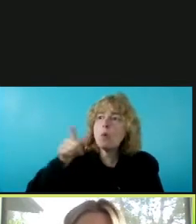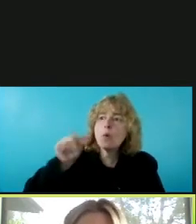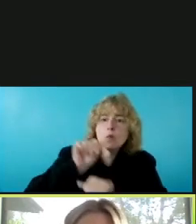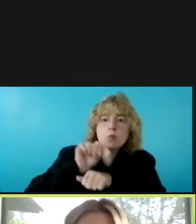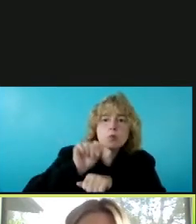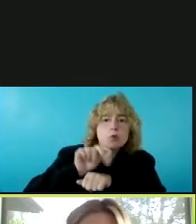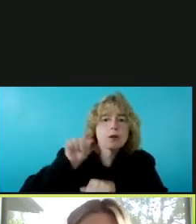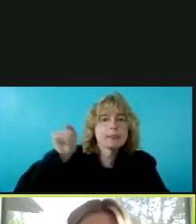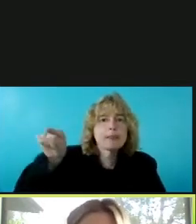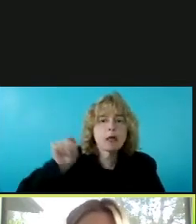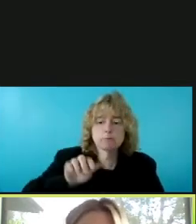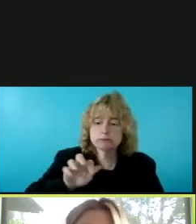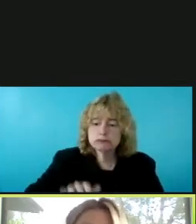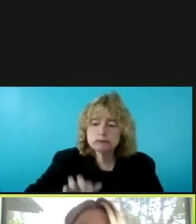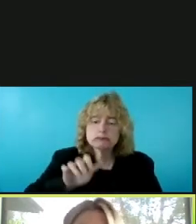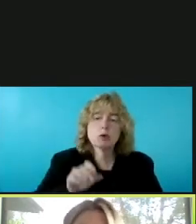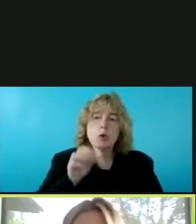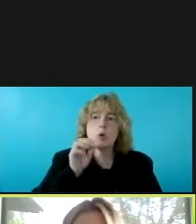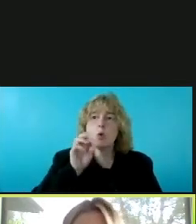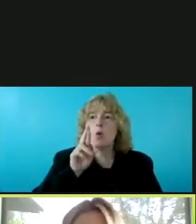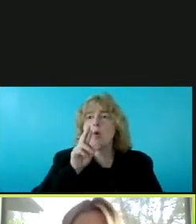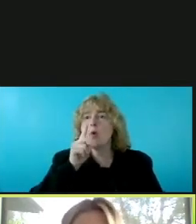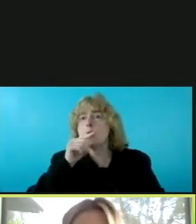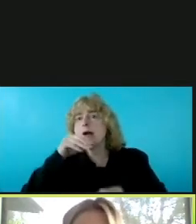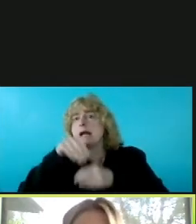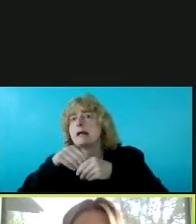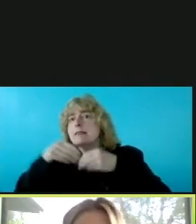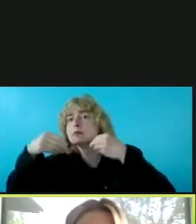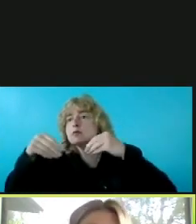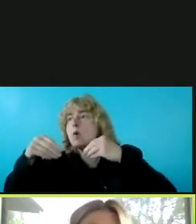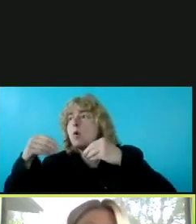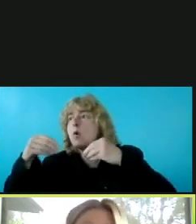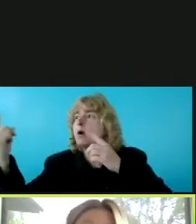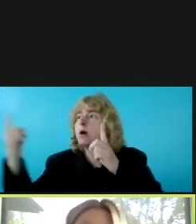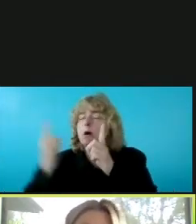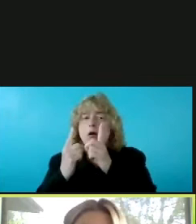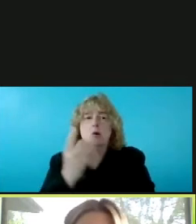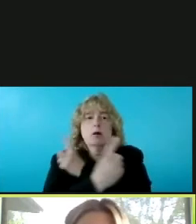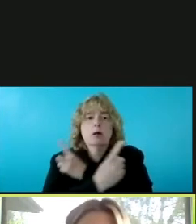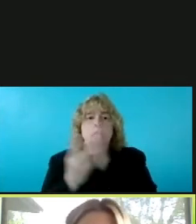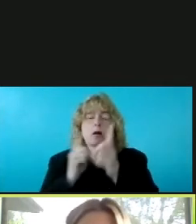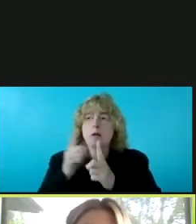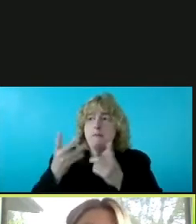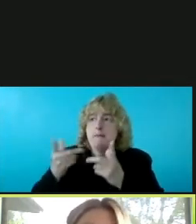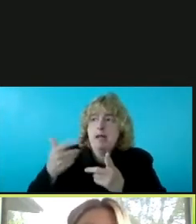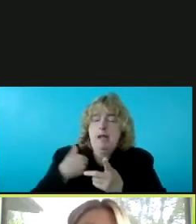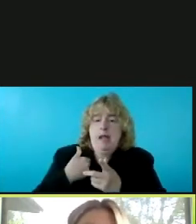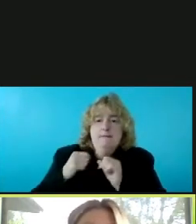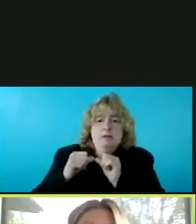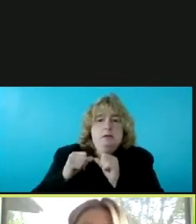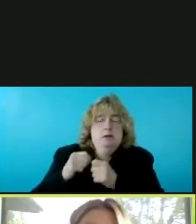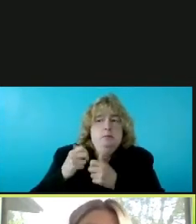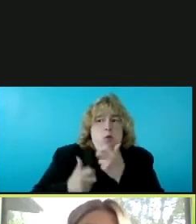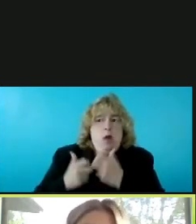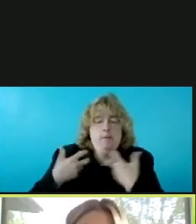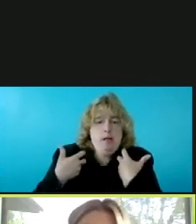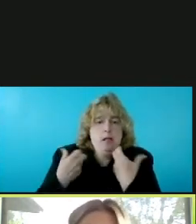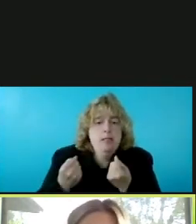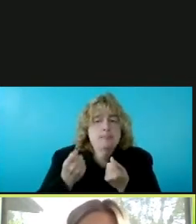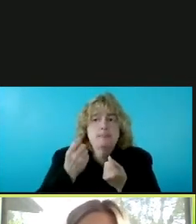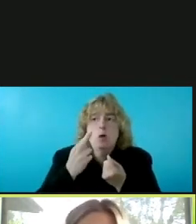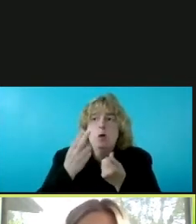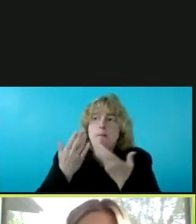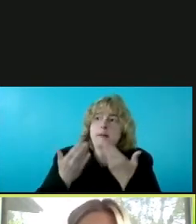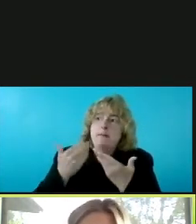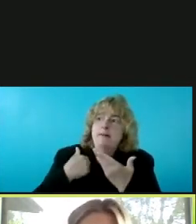you're interacting with in a store. They could be someone who has chronic health conditions or a young one at home who can't get vaccinated. So honor them and